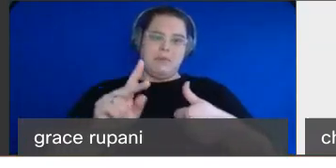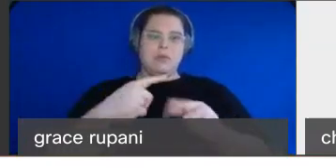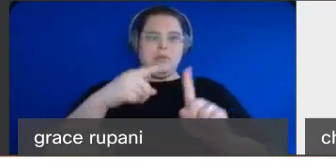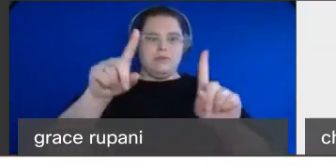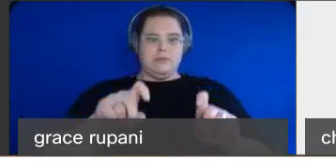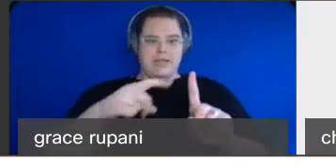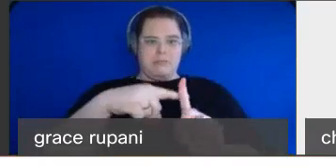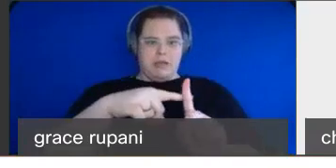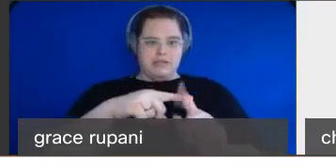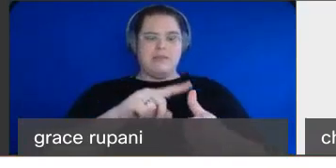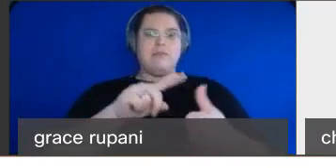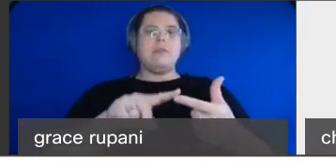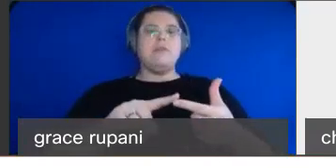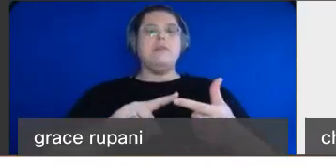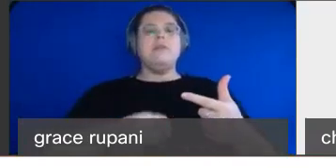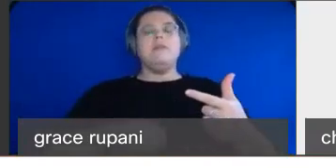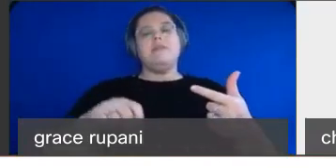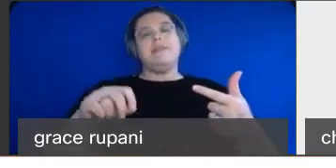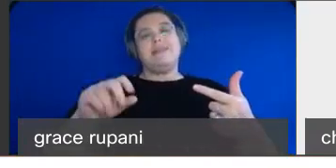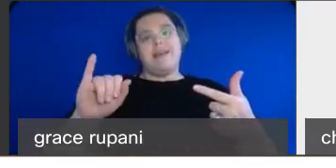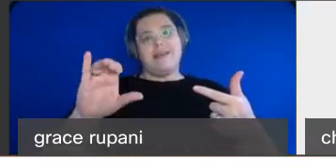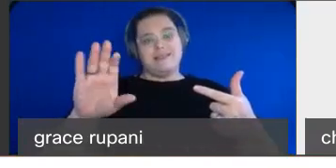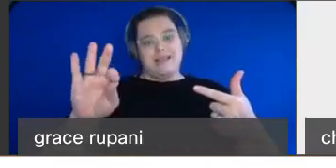103 who live at an intermediate care facility,